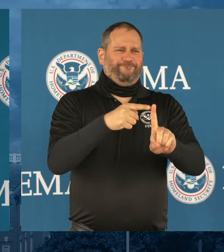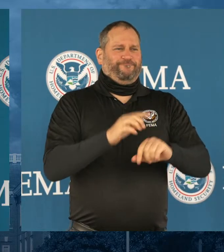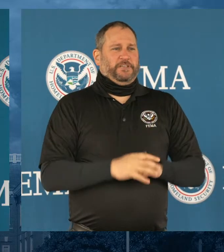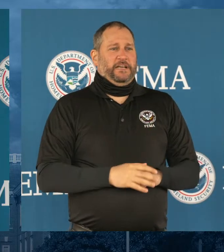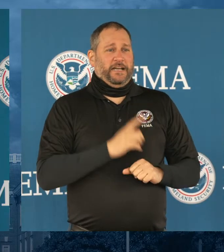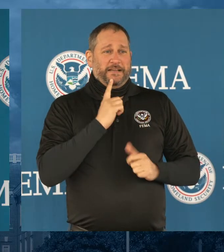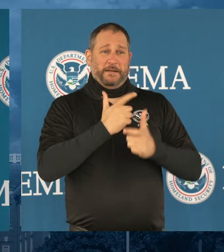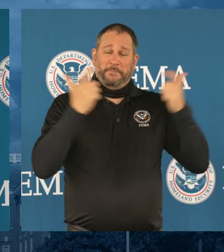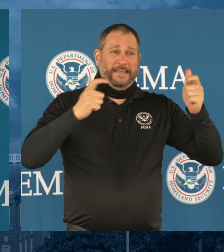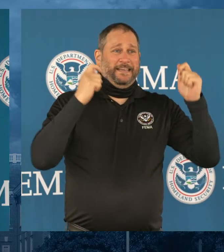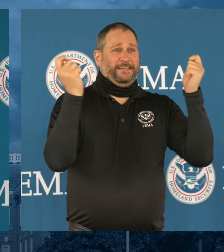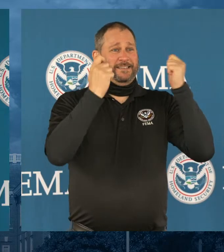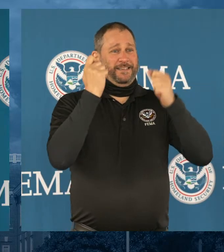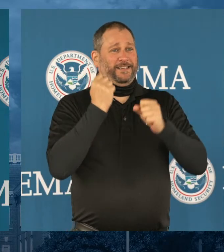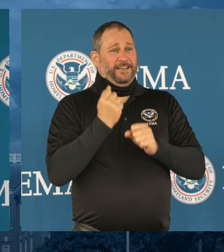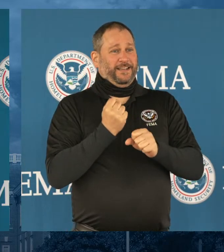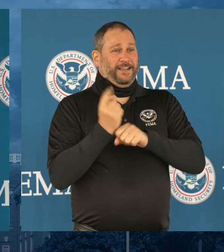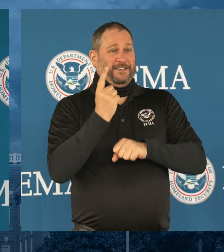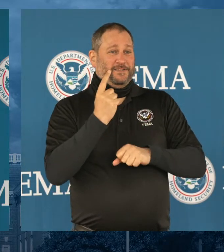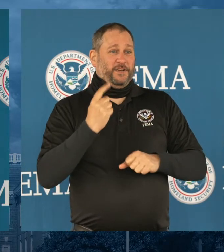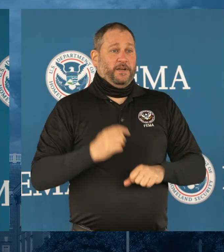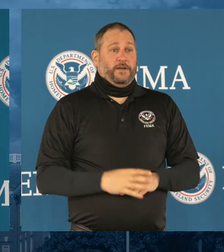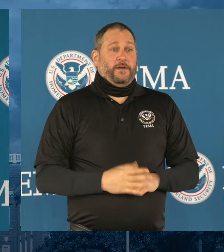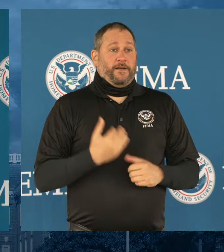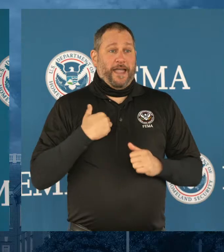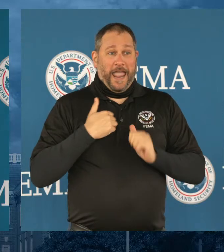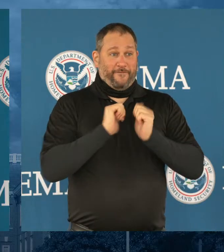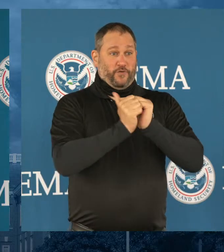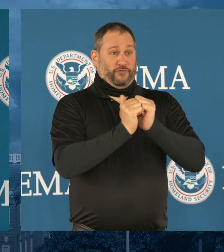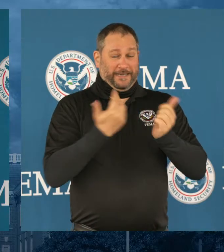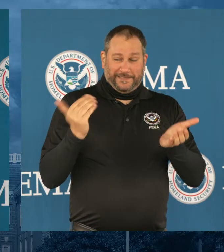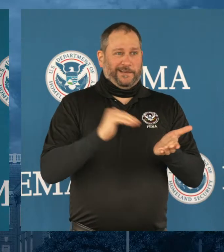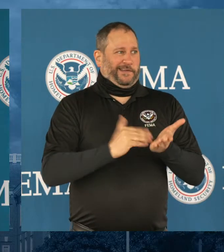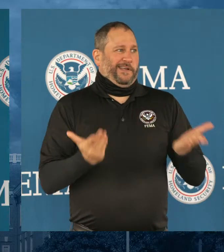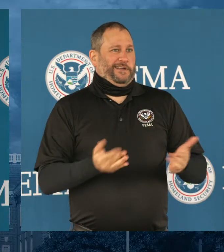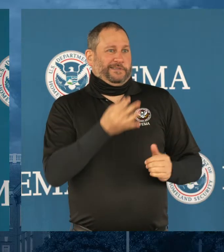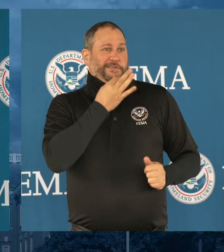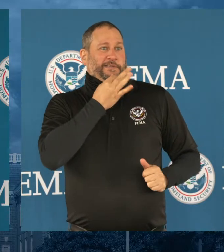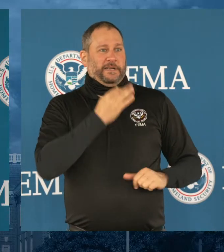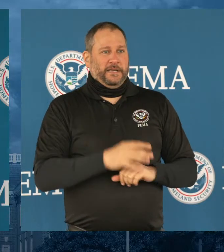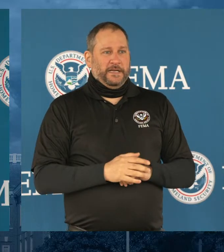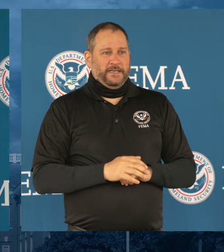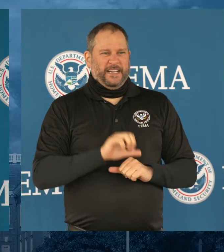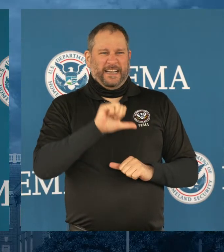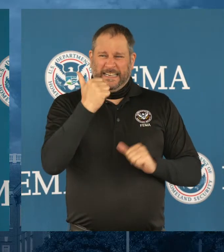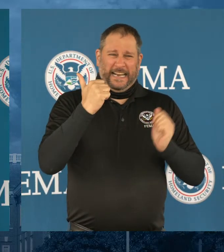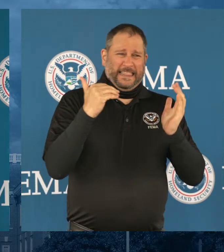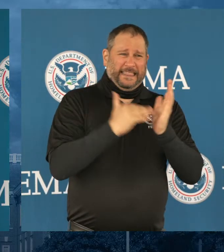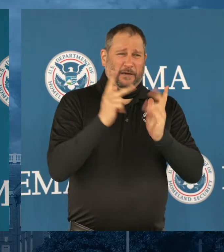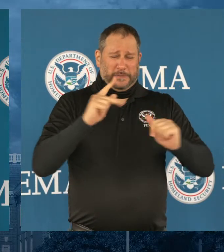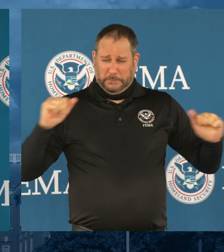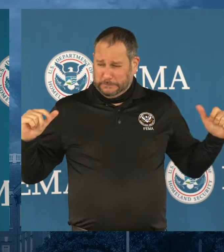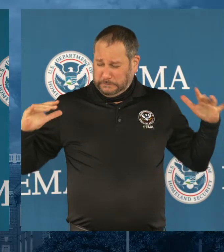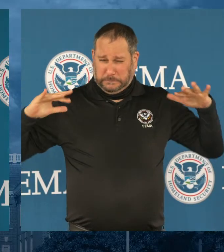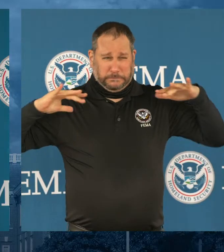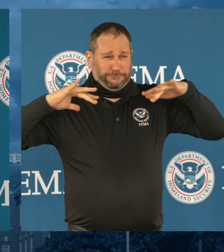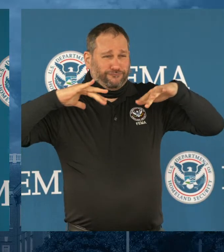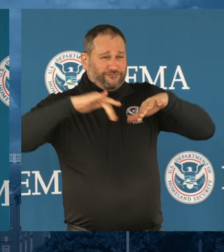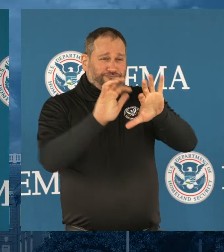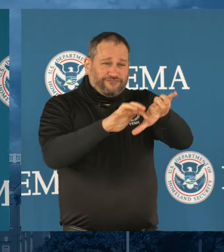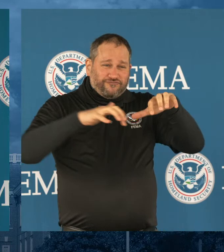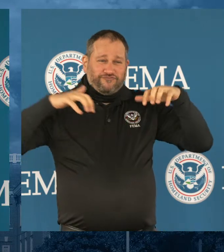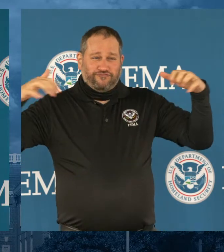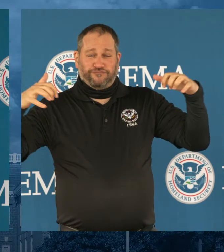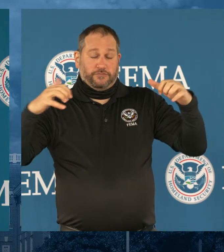last year, it'd be nice to have a race here again and bring tens of thousands of people together. I don't know if that's going to happen